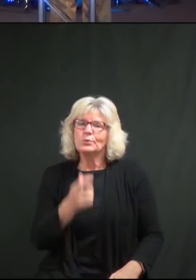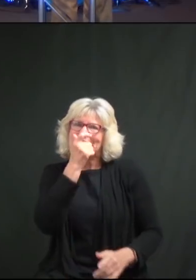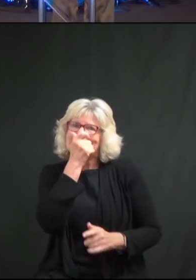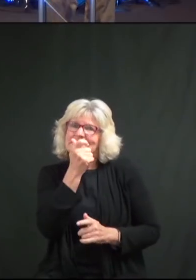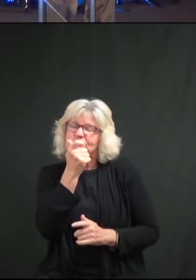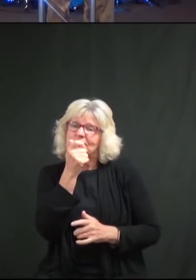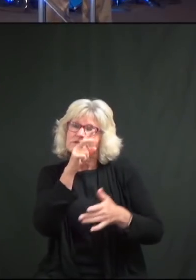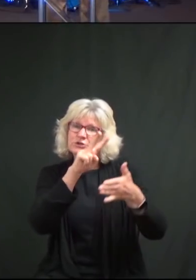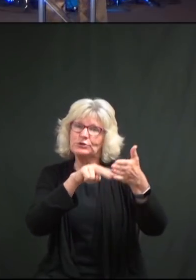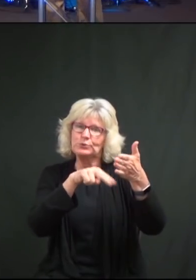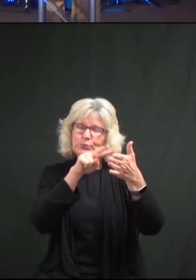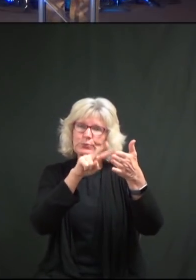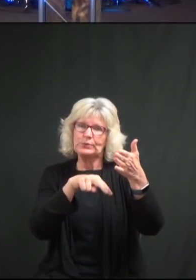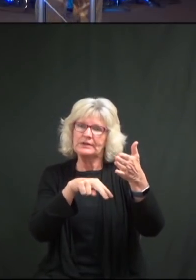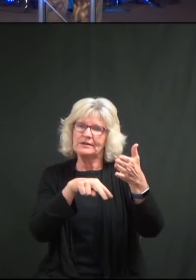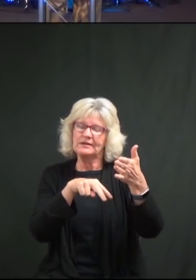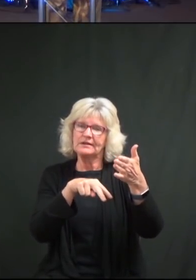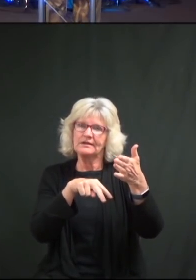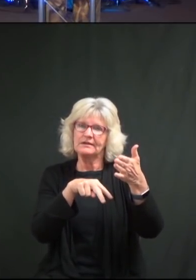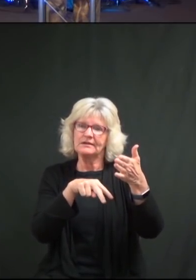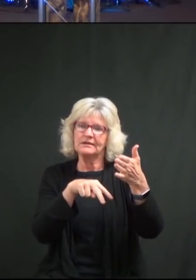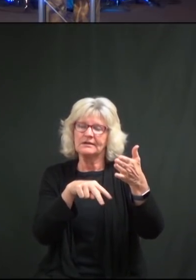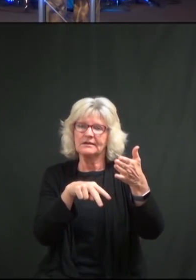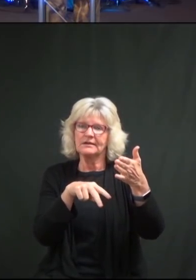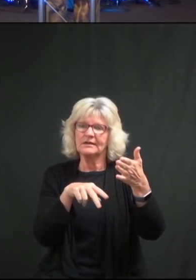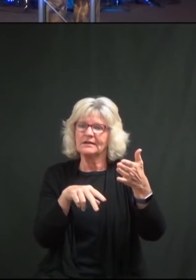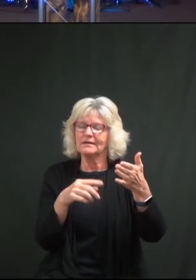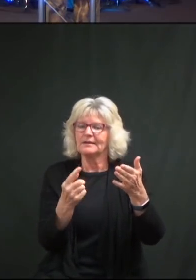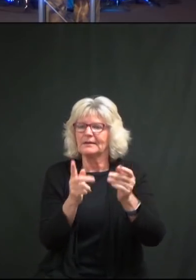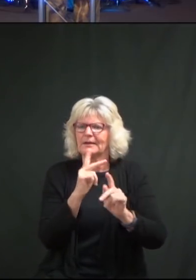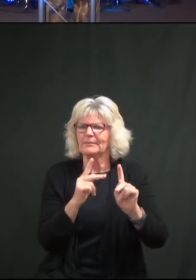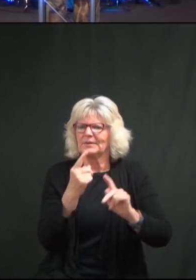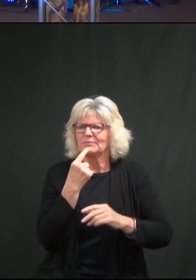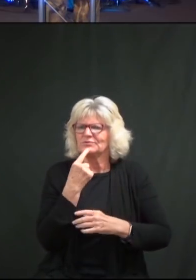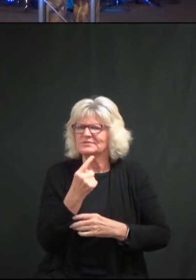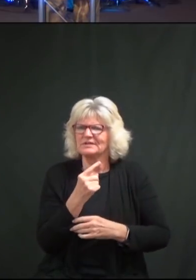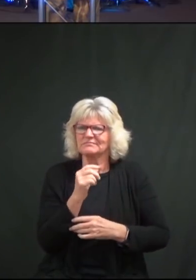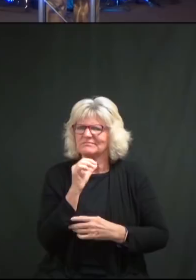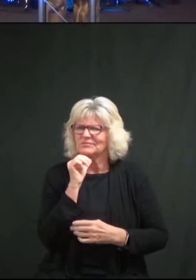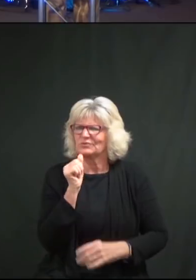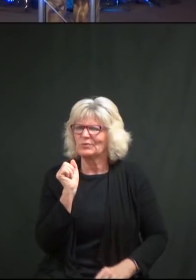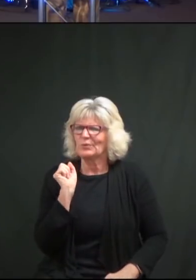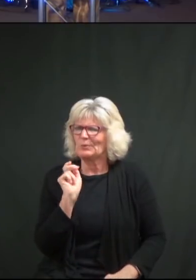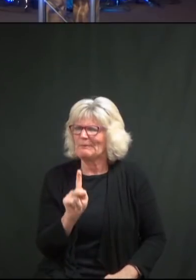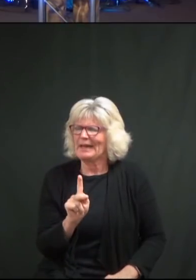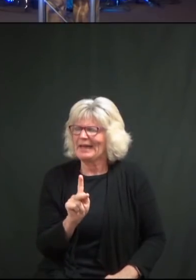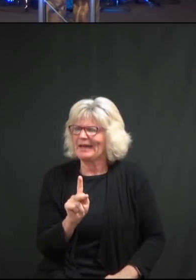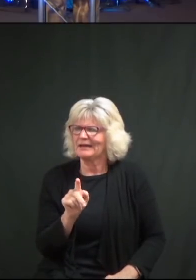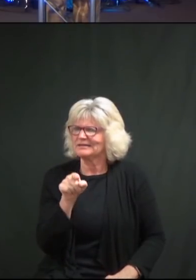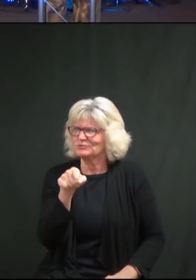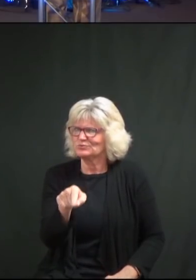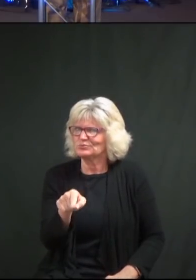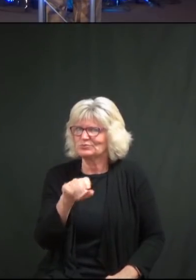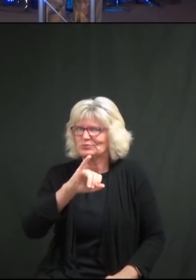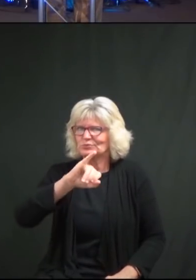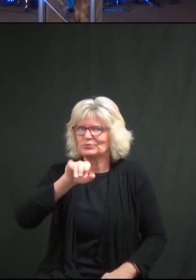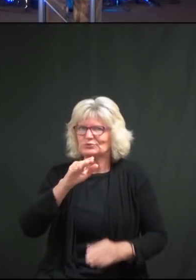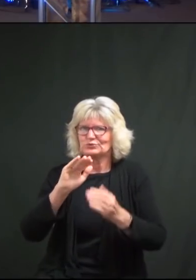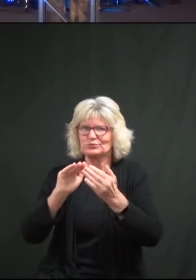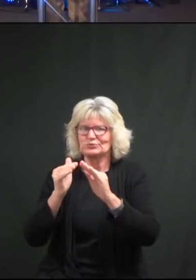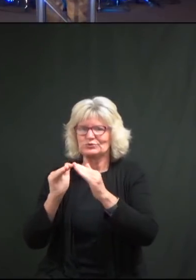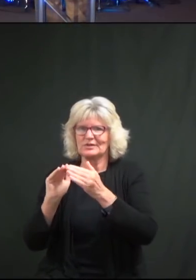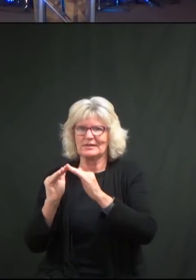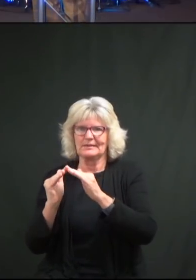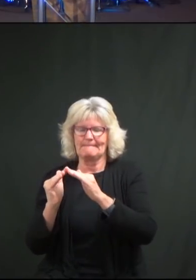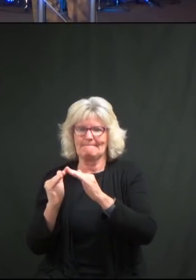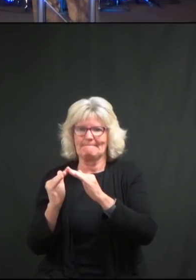What's interesting as you read through this is that they said, don't go back to Jerusalem, it's not going to be good. And he said, I know. Don't go back there because you're going to